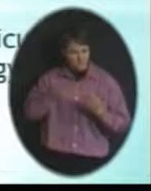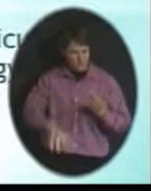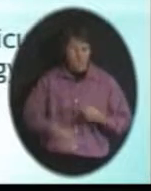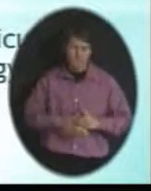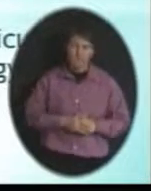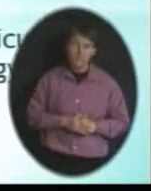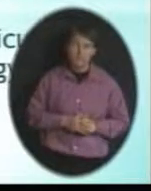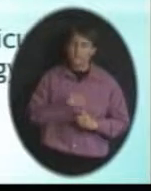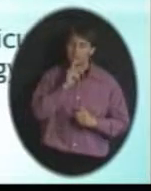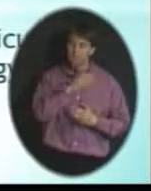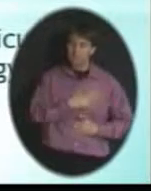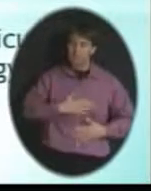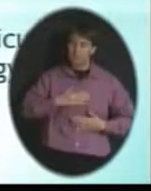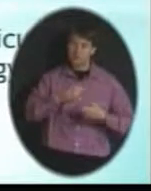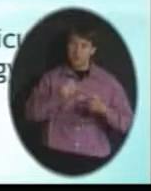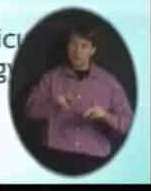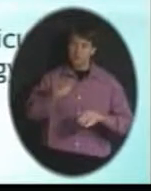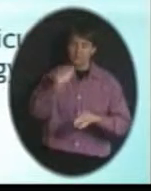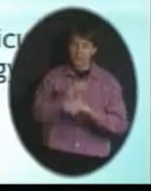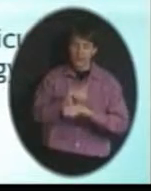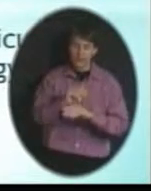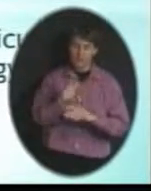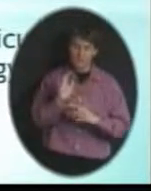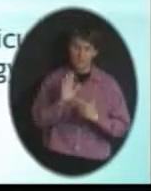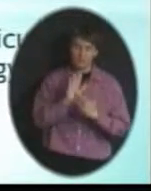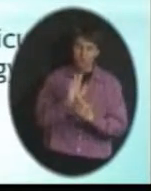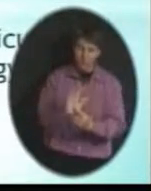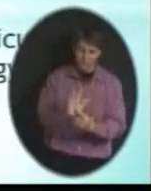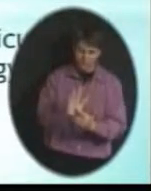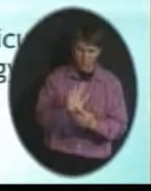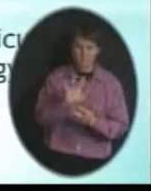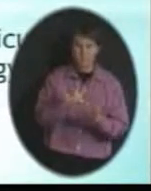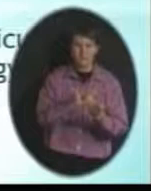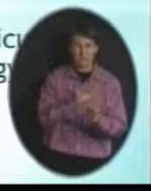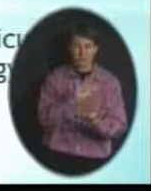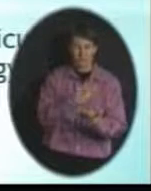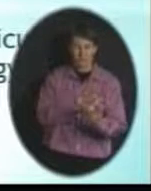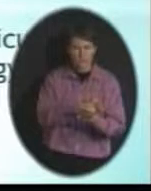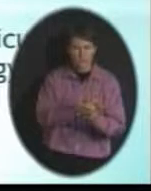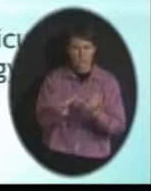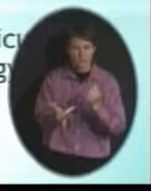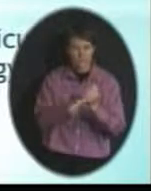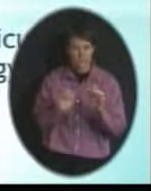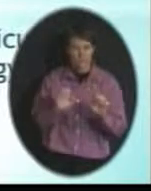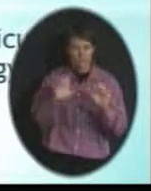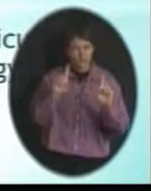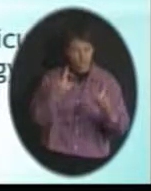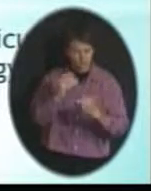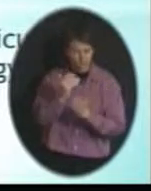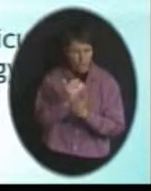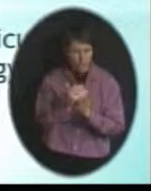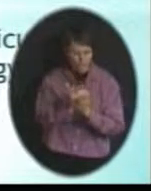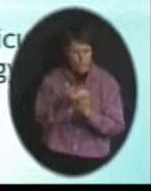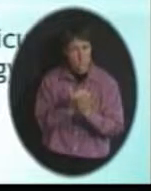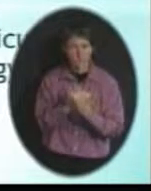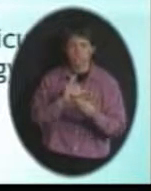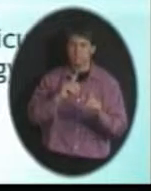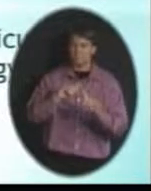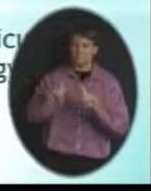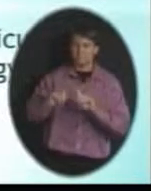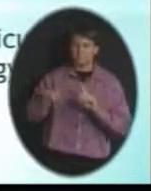appreciate the opportunity tonight to highlight this middle school tech ed coursework through a variety